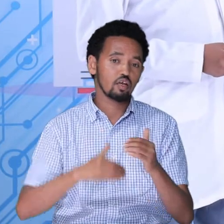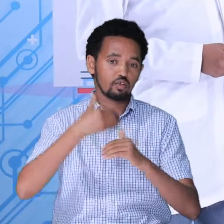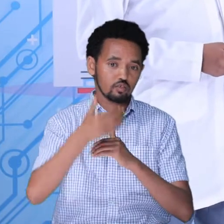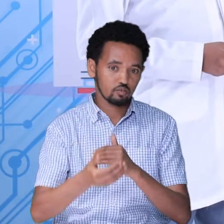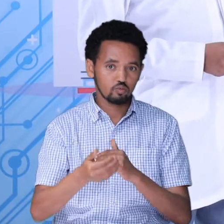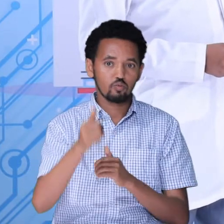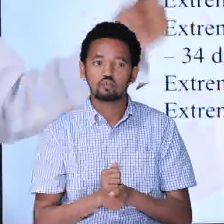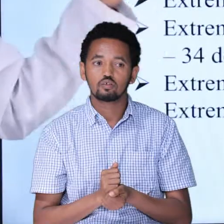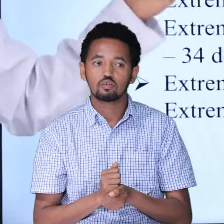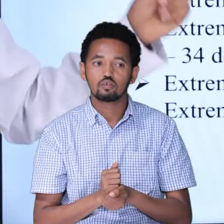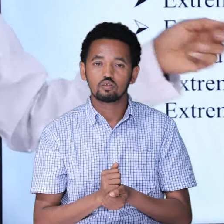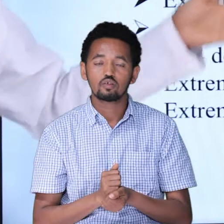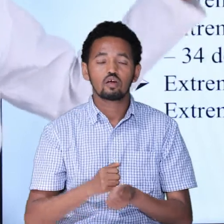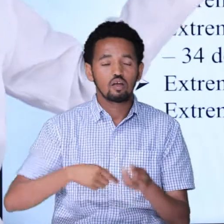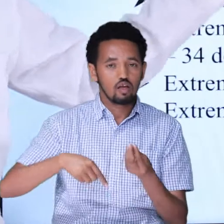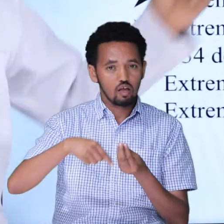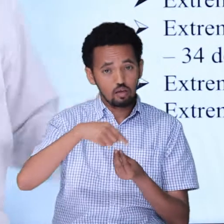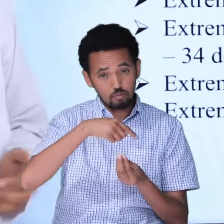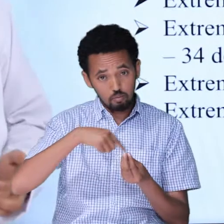Asia. About